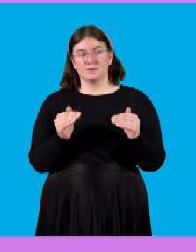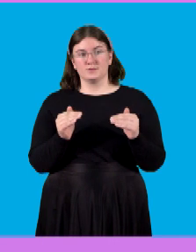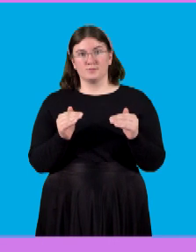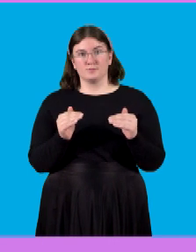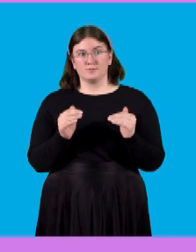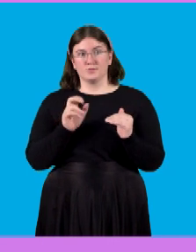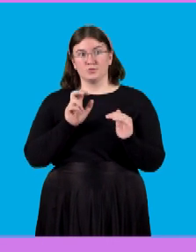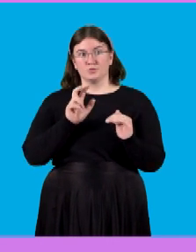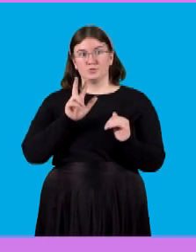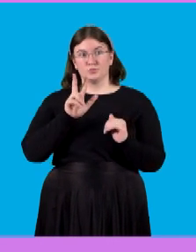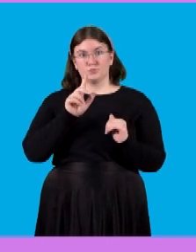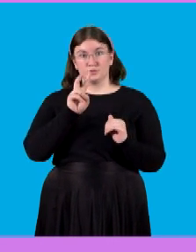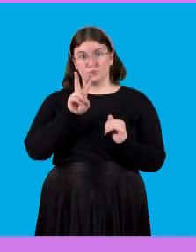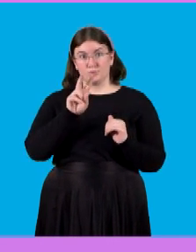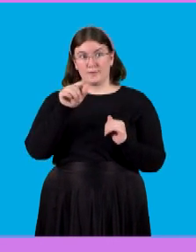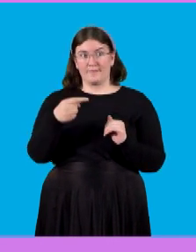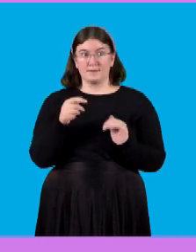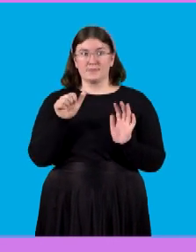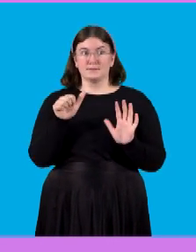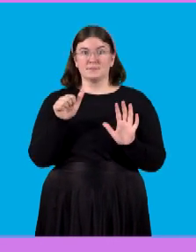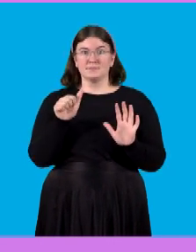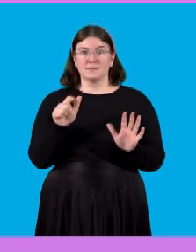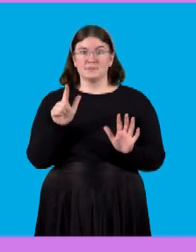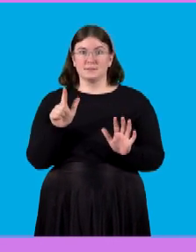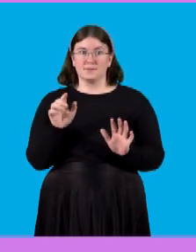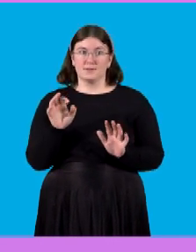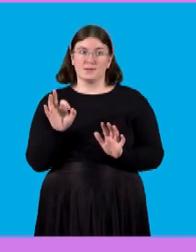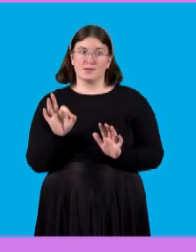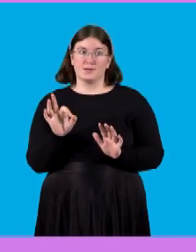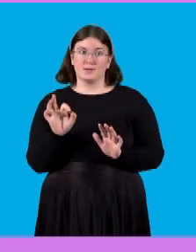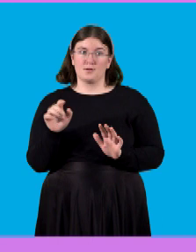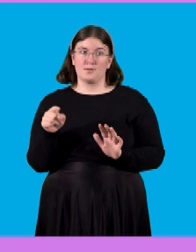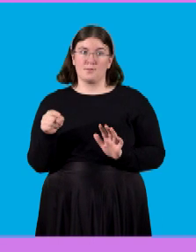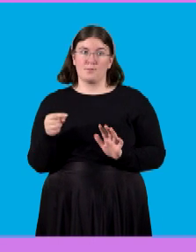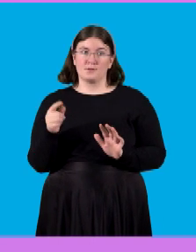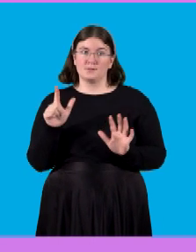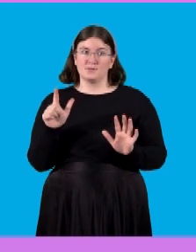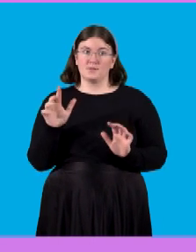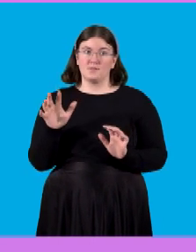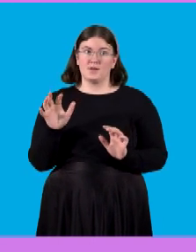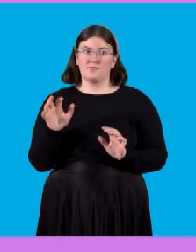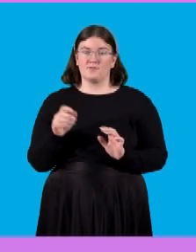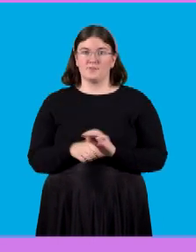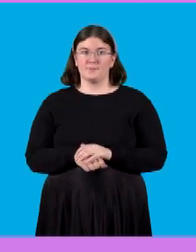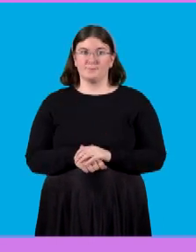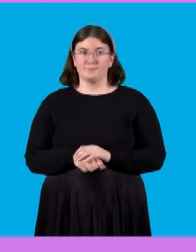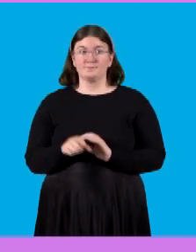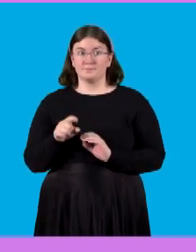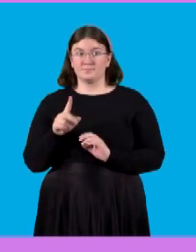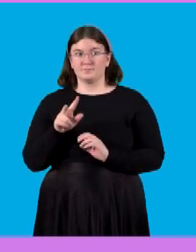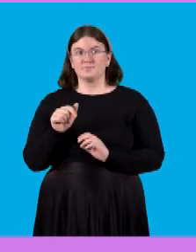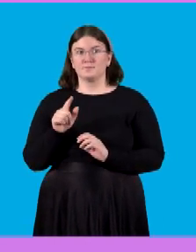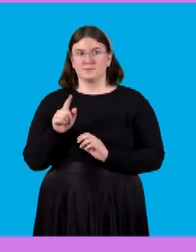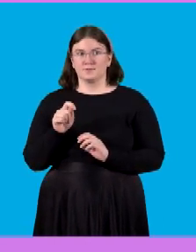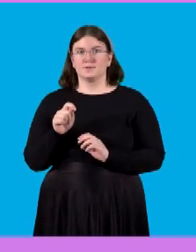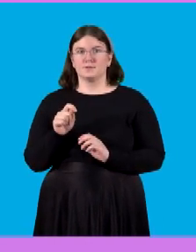2,673 Rand and 75 cents. This we call now our VAT inclusive amount. But